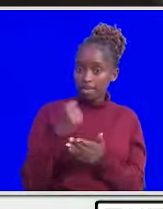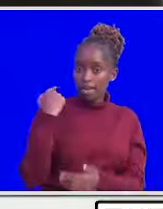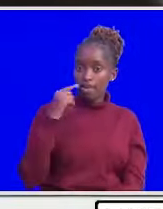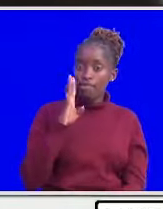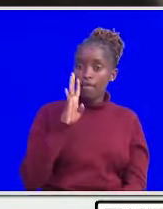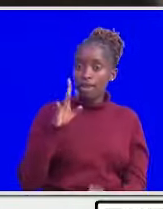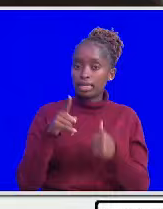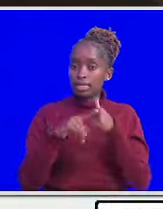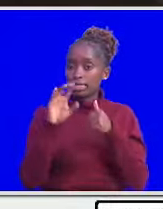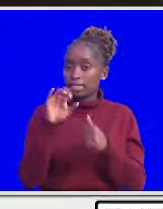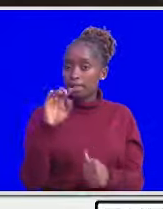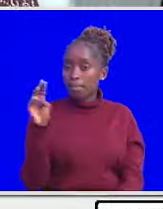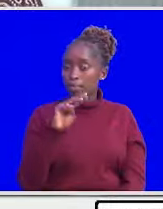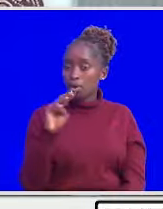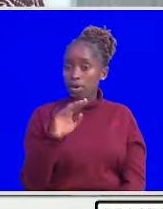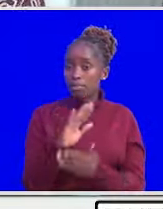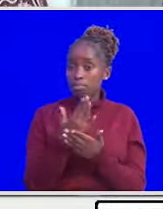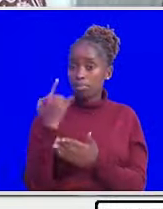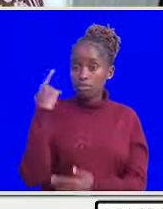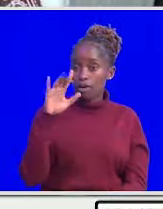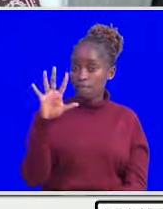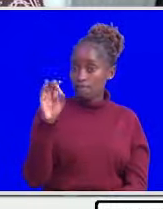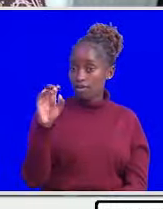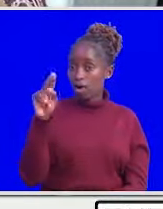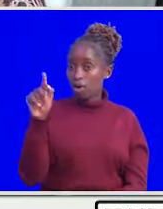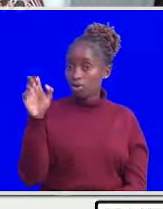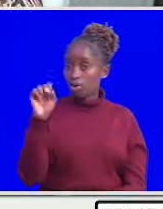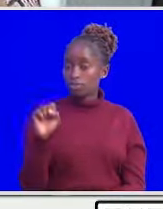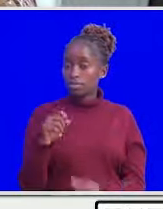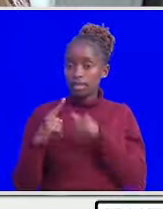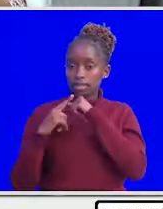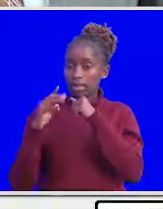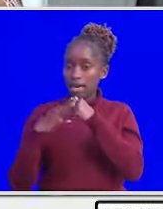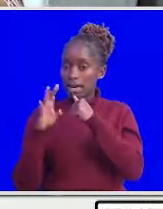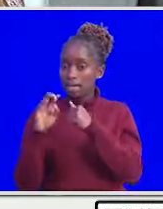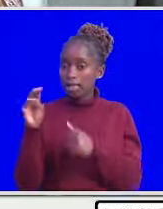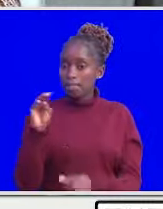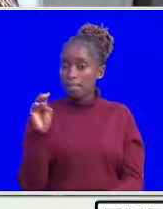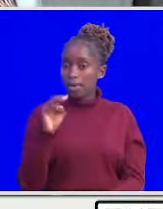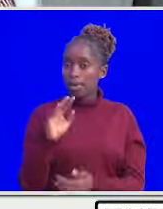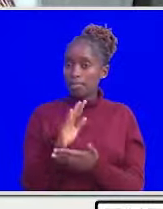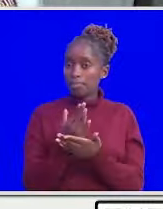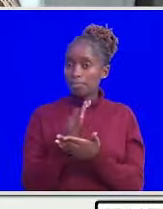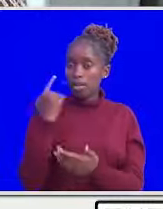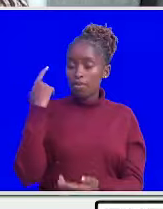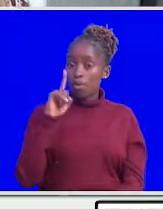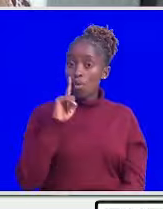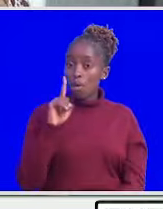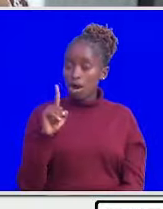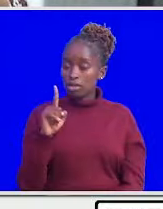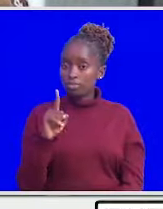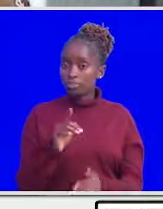460 million pieces of 50 shillings notes, 690 million pieces of 100 shillings